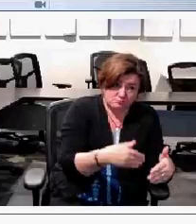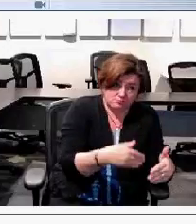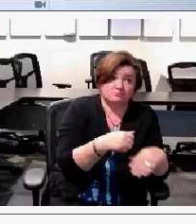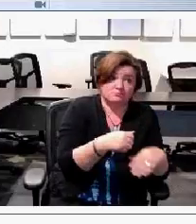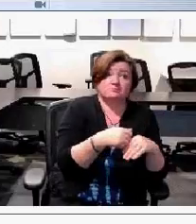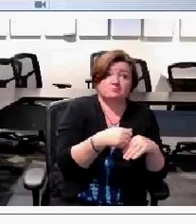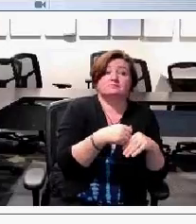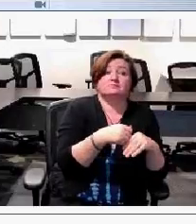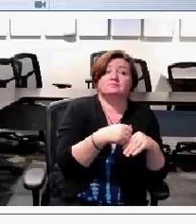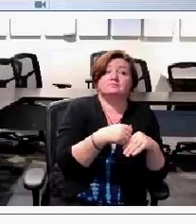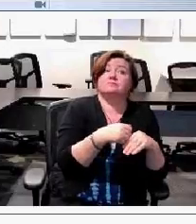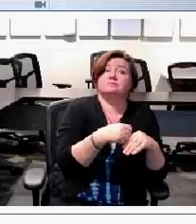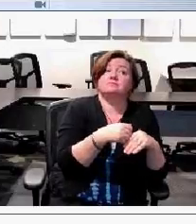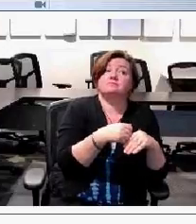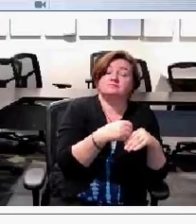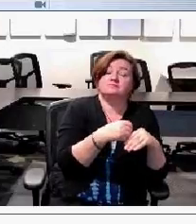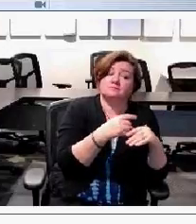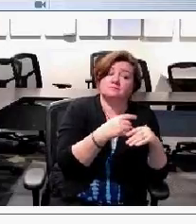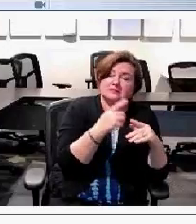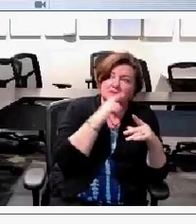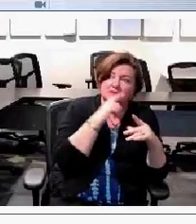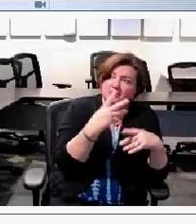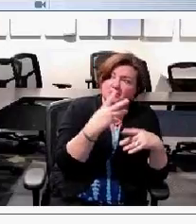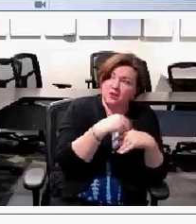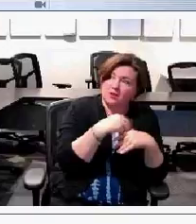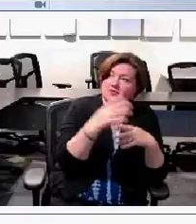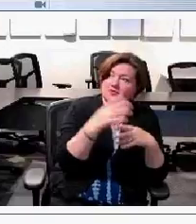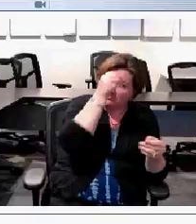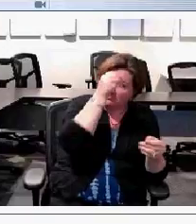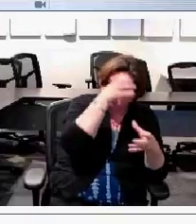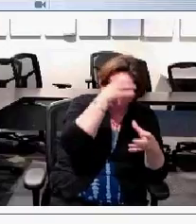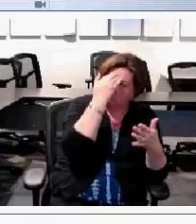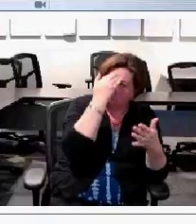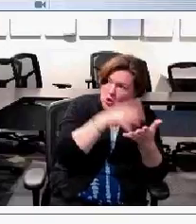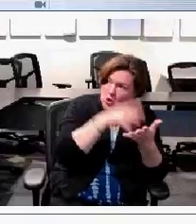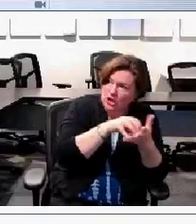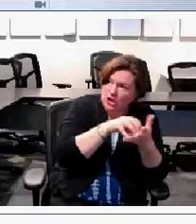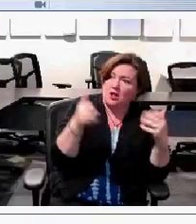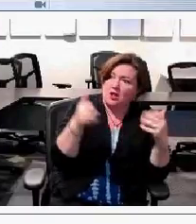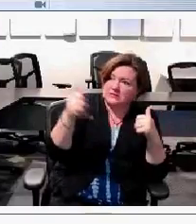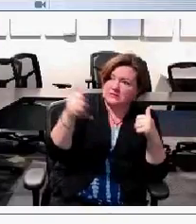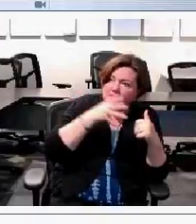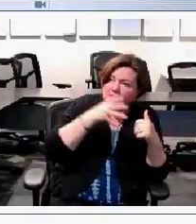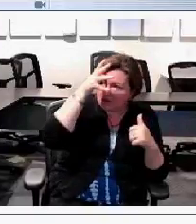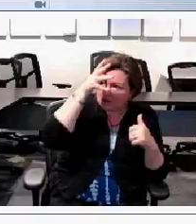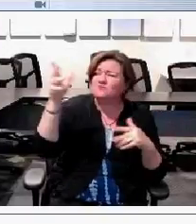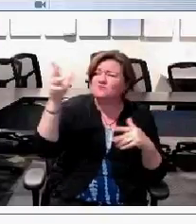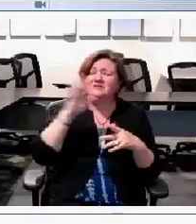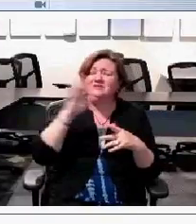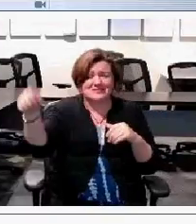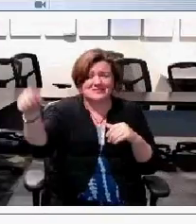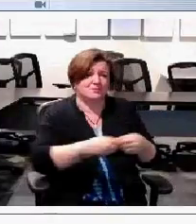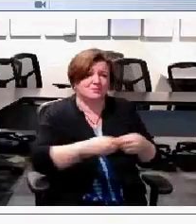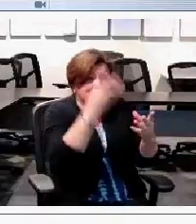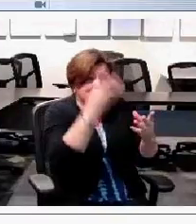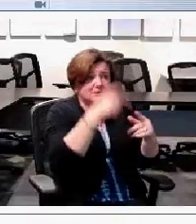deeply involved, and they know so much, and they're they provide so much information to the school